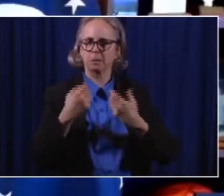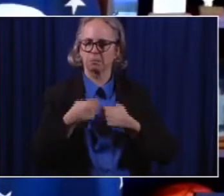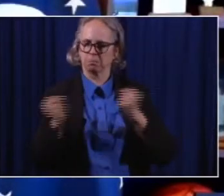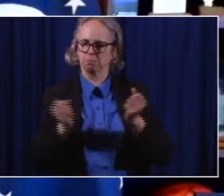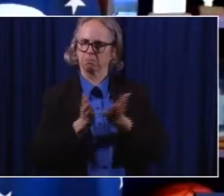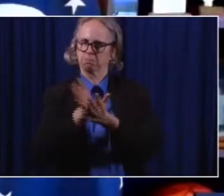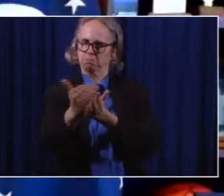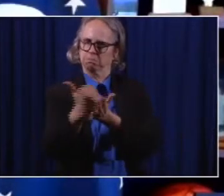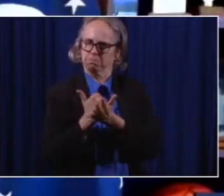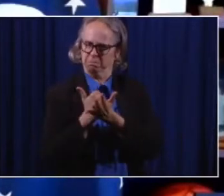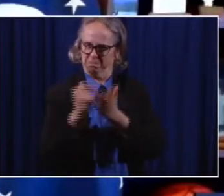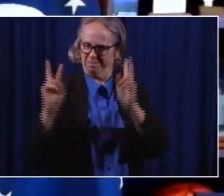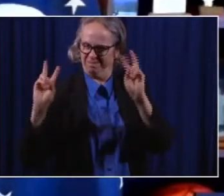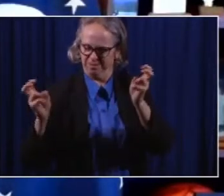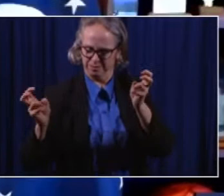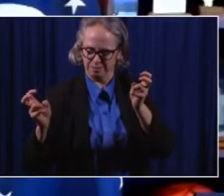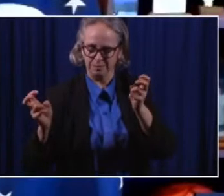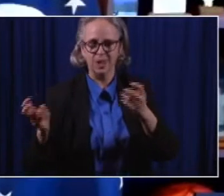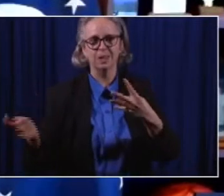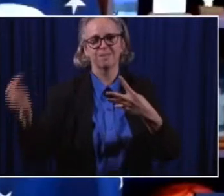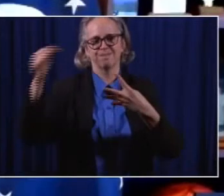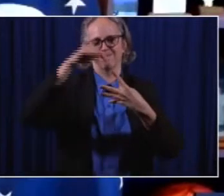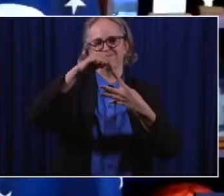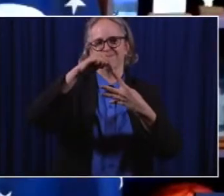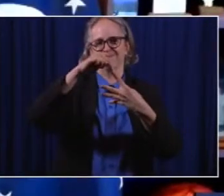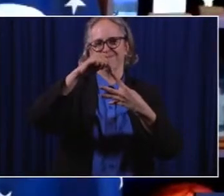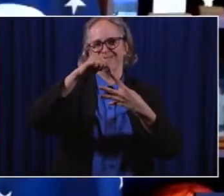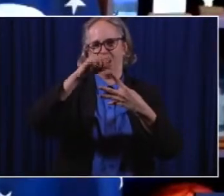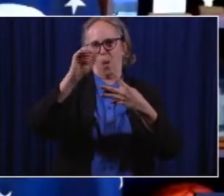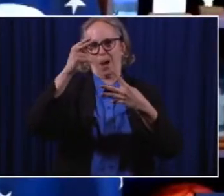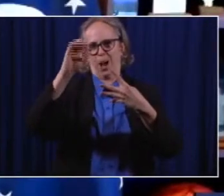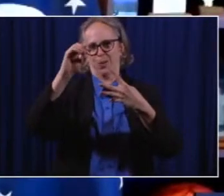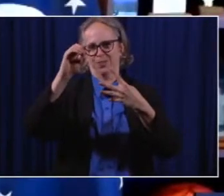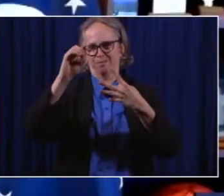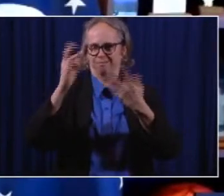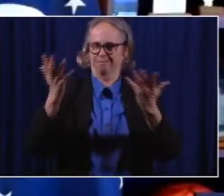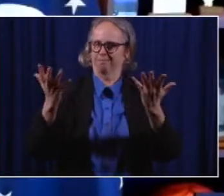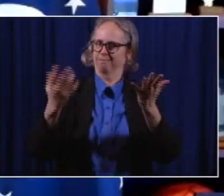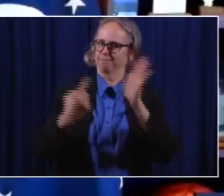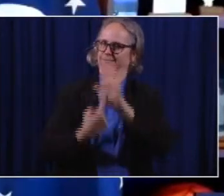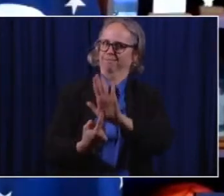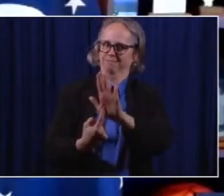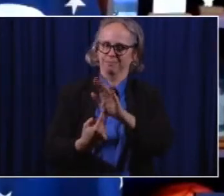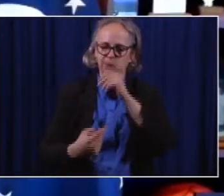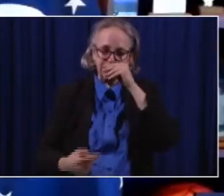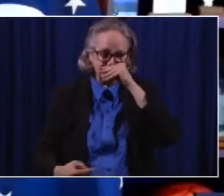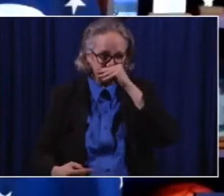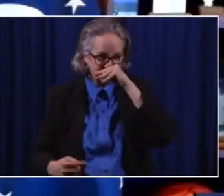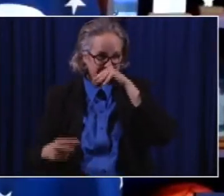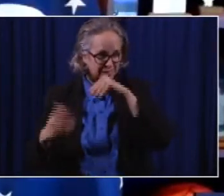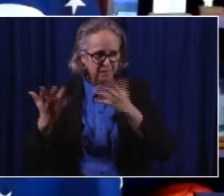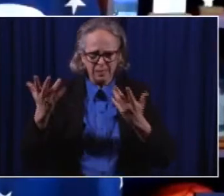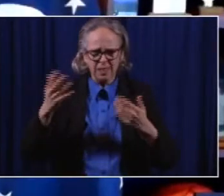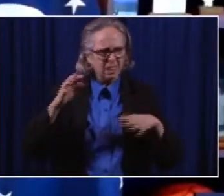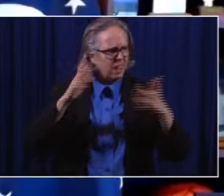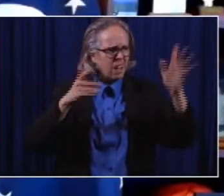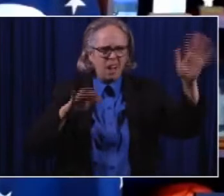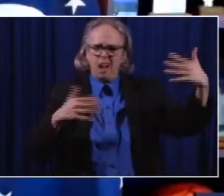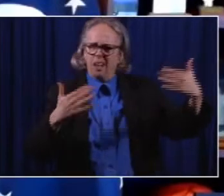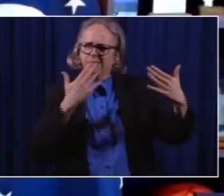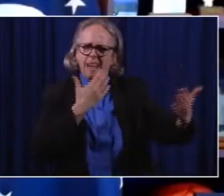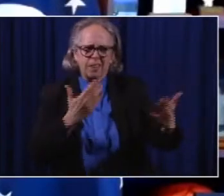and Ohio was one of those. So I want to thank the data team. They work so hard at the Department of Health with the folks at the Innovate